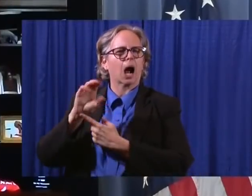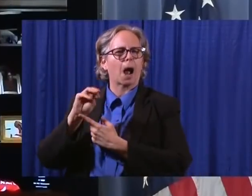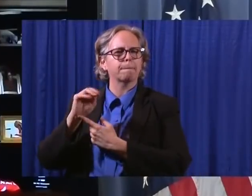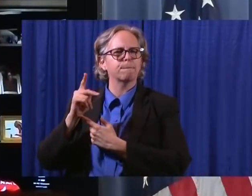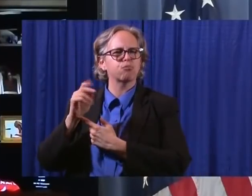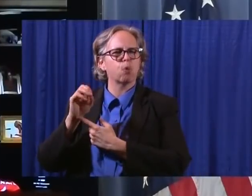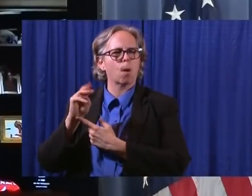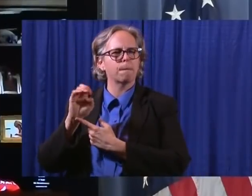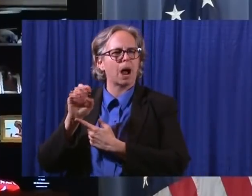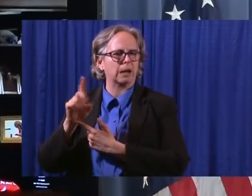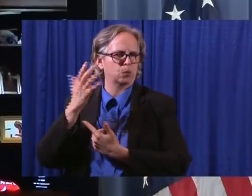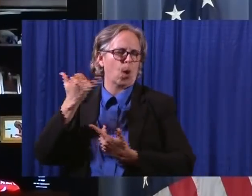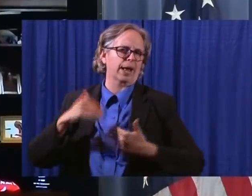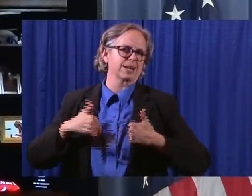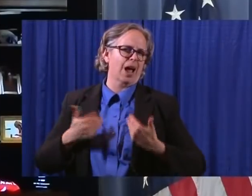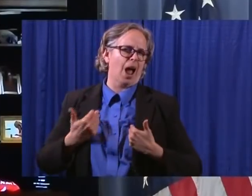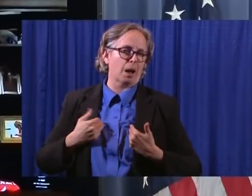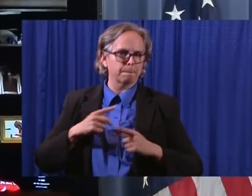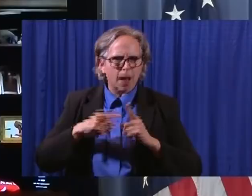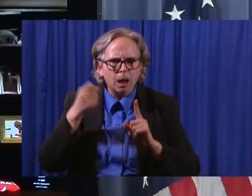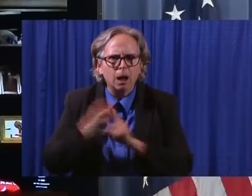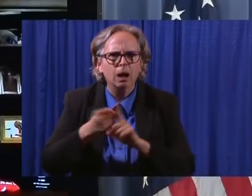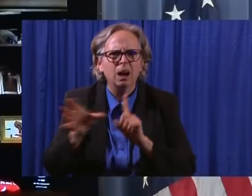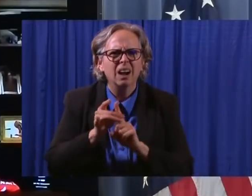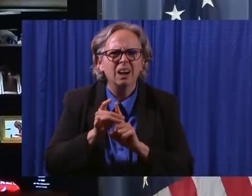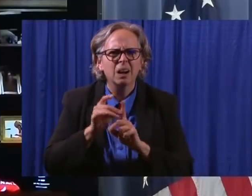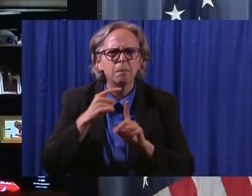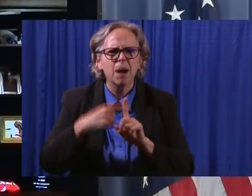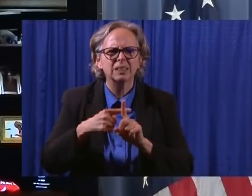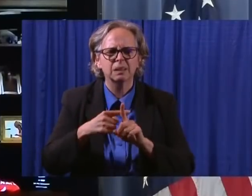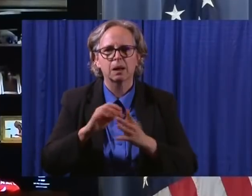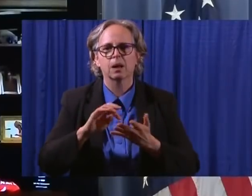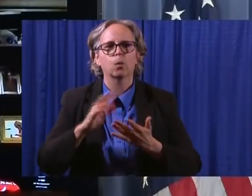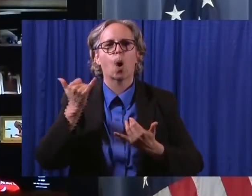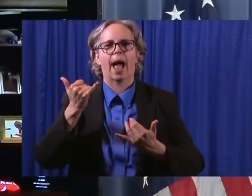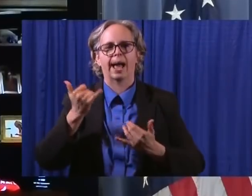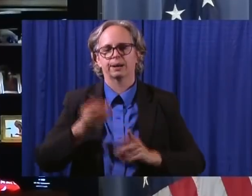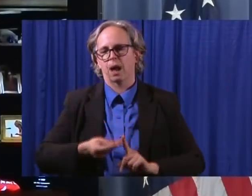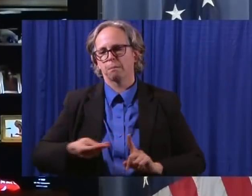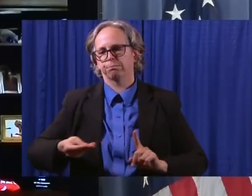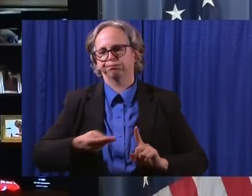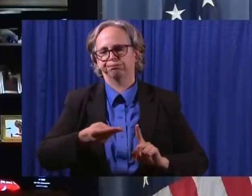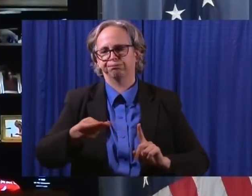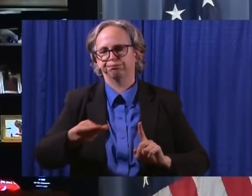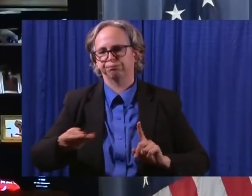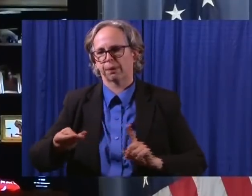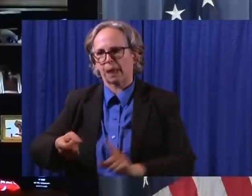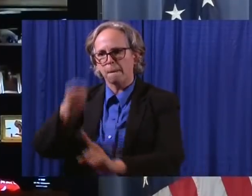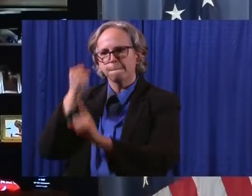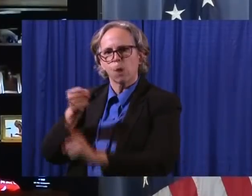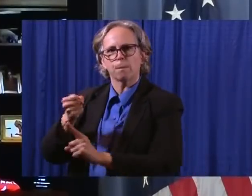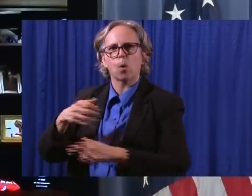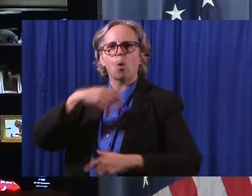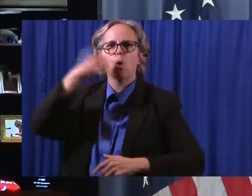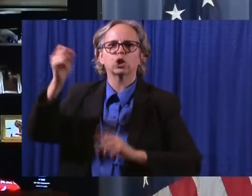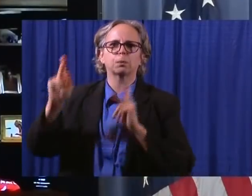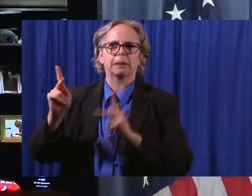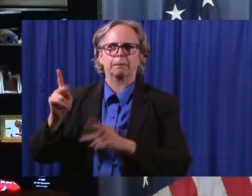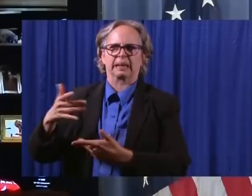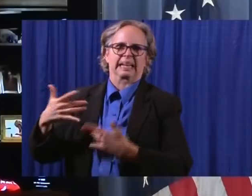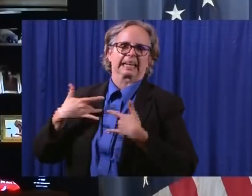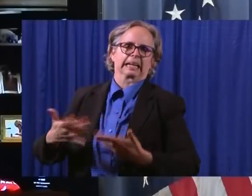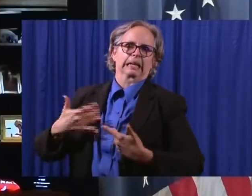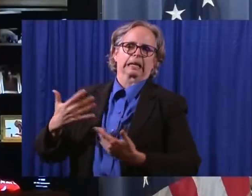no symptoms, who in turn might infect older individuals or individuals who are more at risk of developing complications from